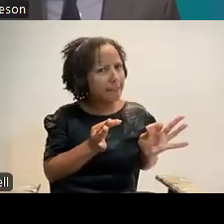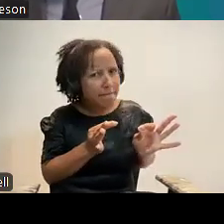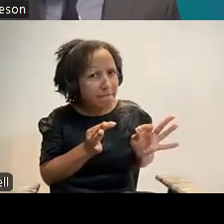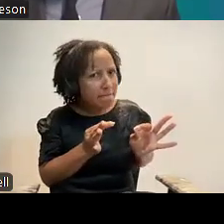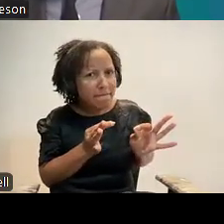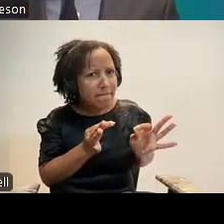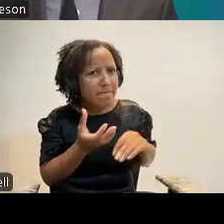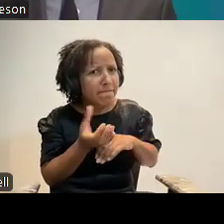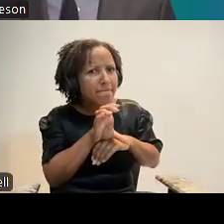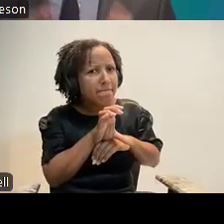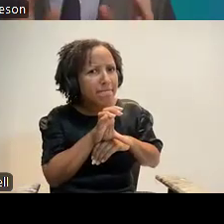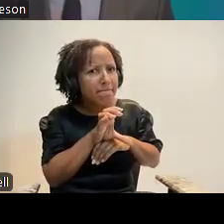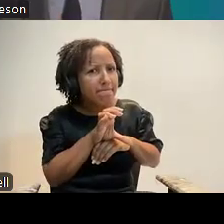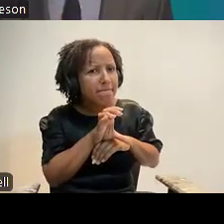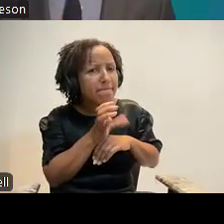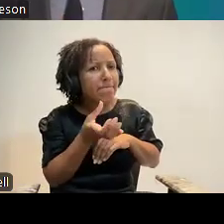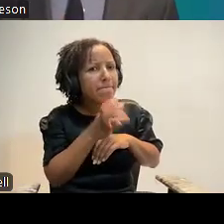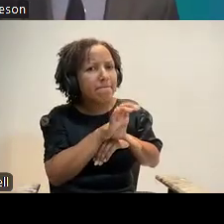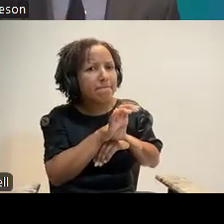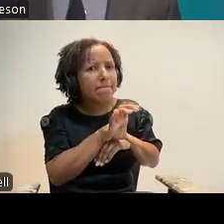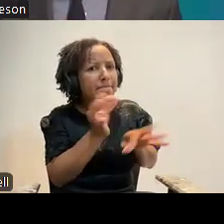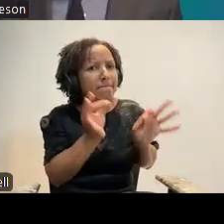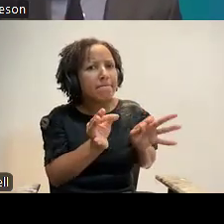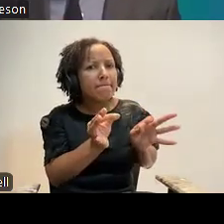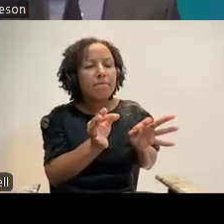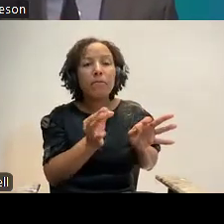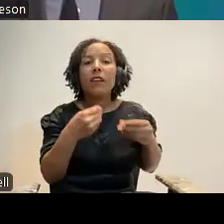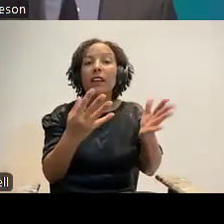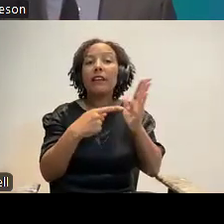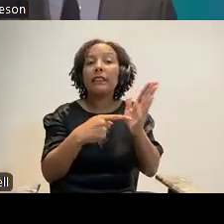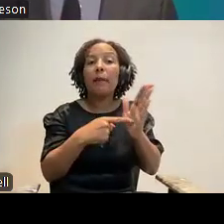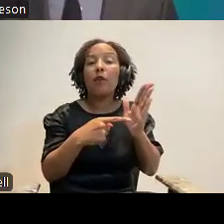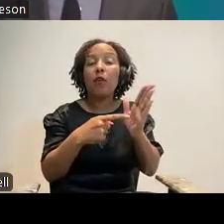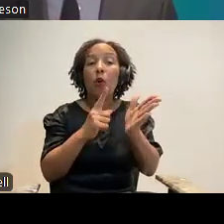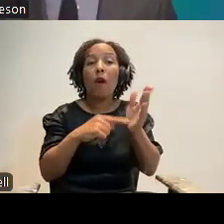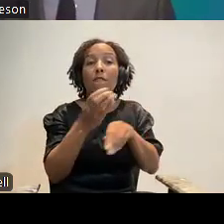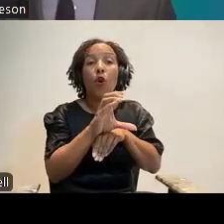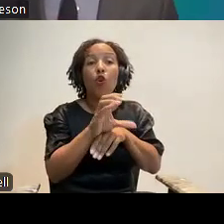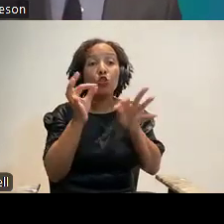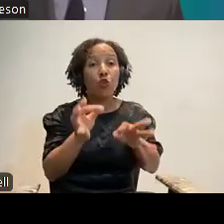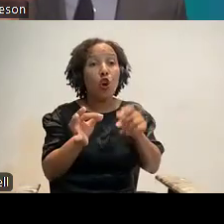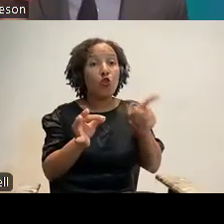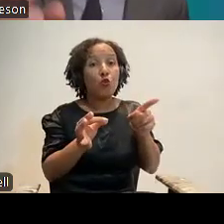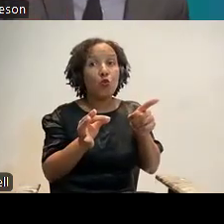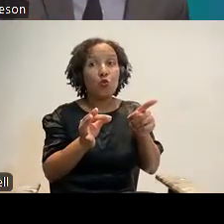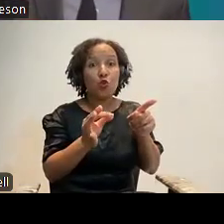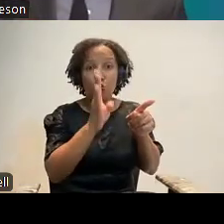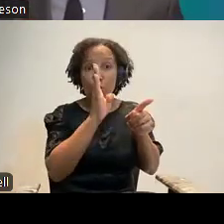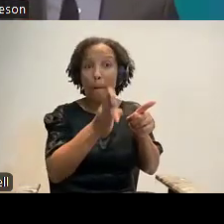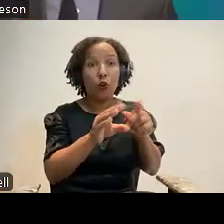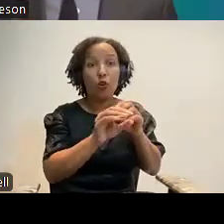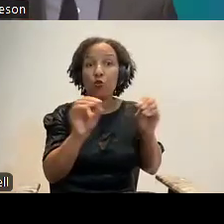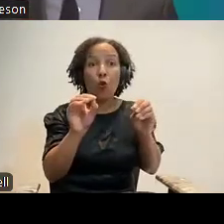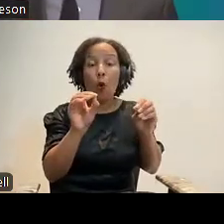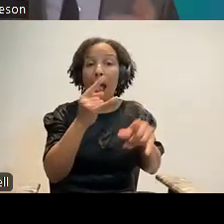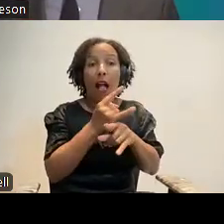forced choice. And the example that I always give with forced choice is if you're sober and then somebody puts a shot of whiskey in front of